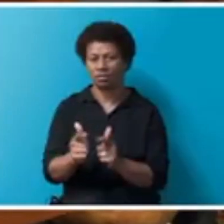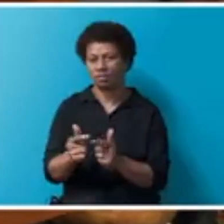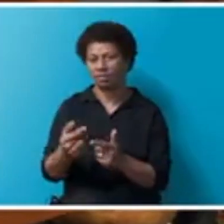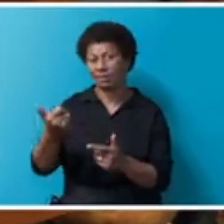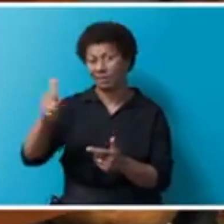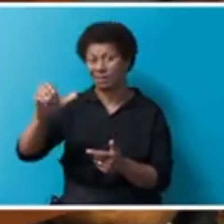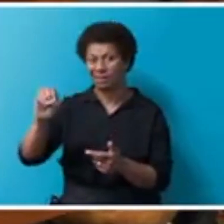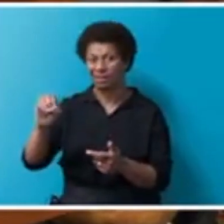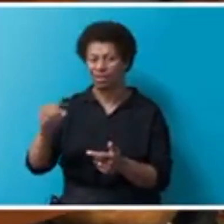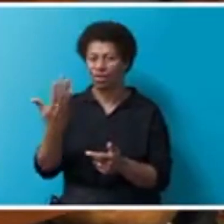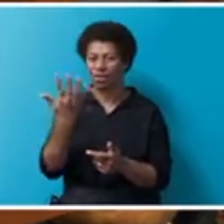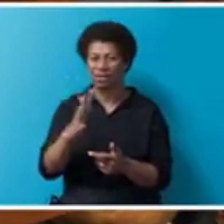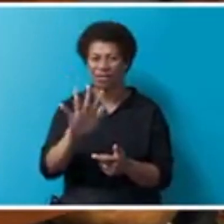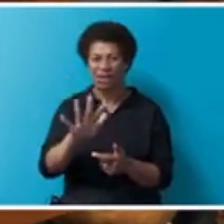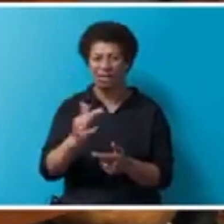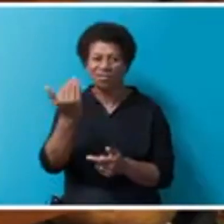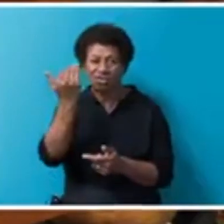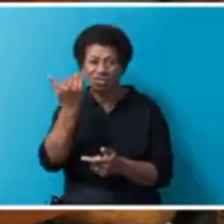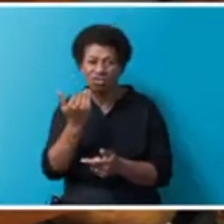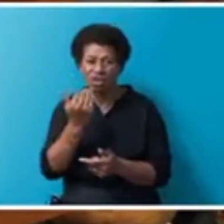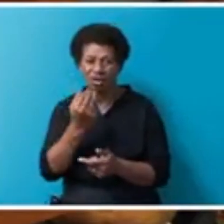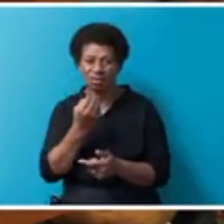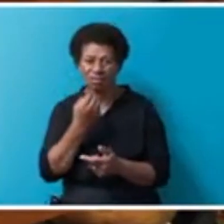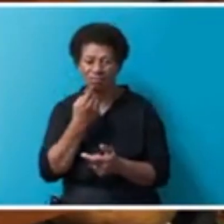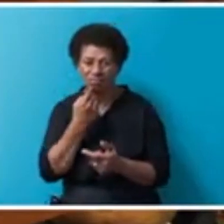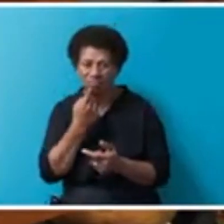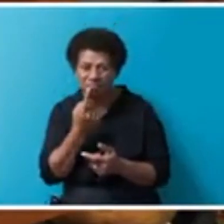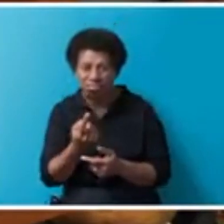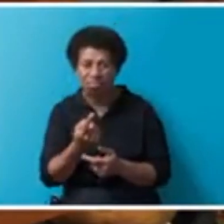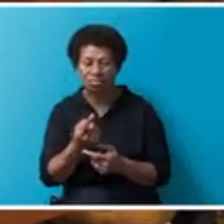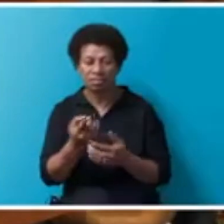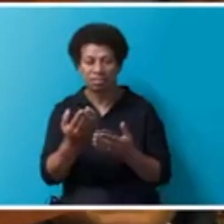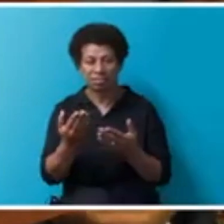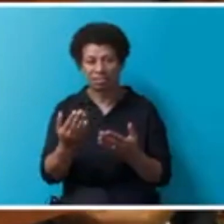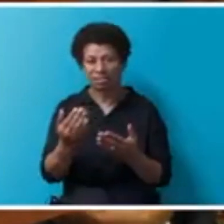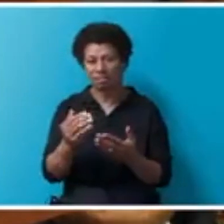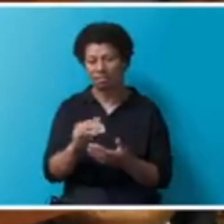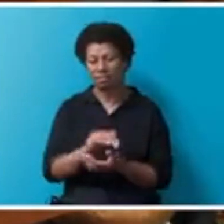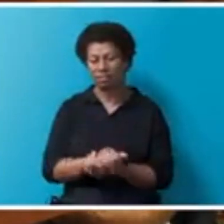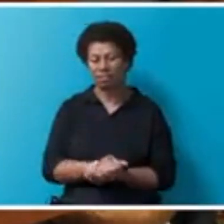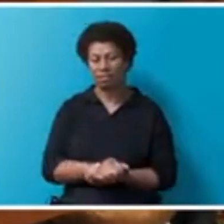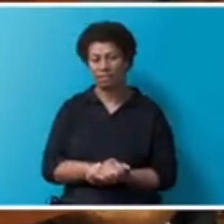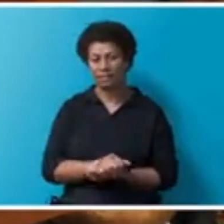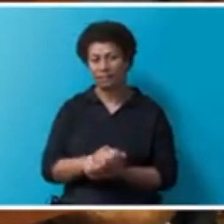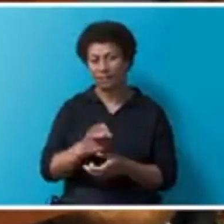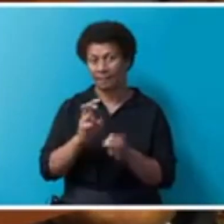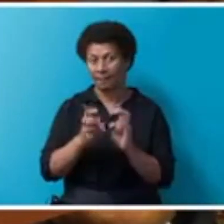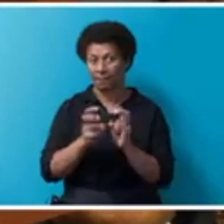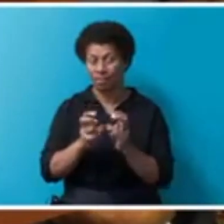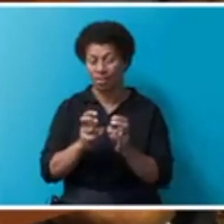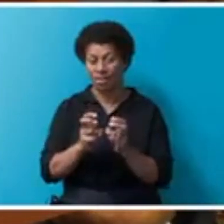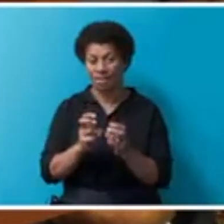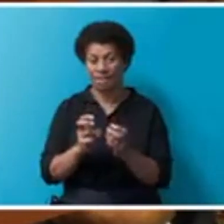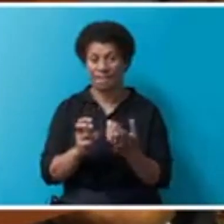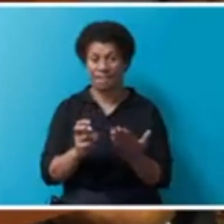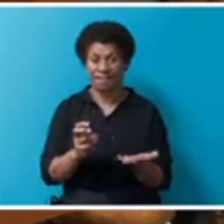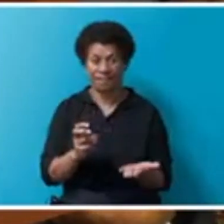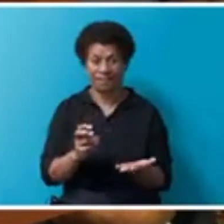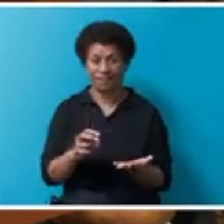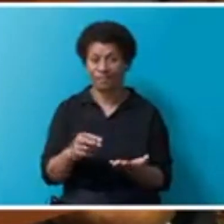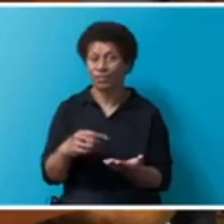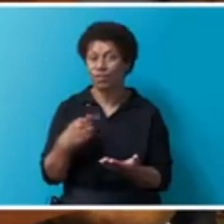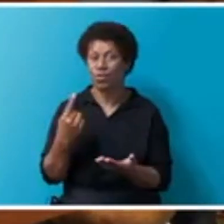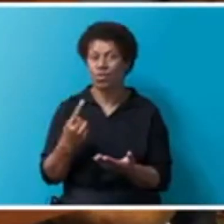at a very short notice. A very serious, actually, problem that was faced by those who were